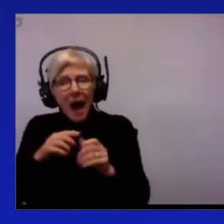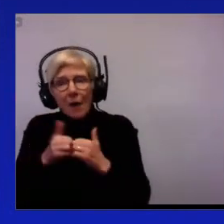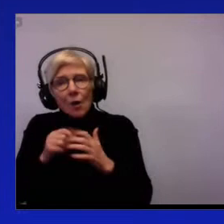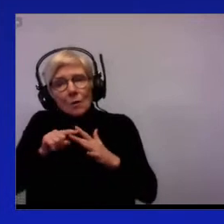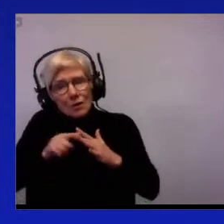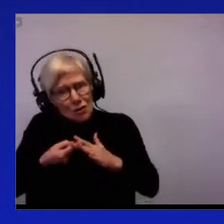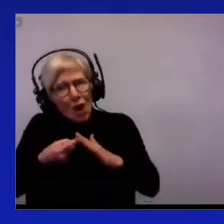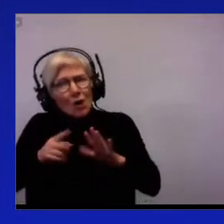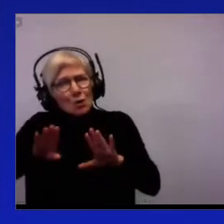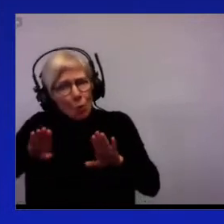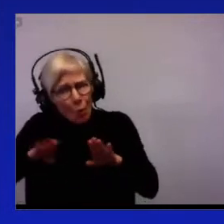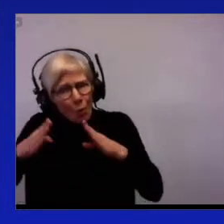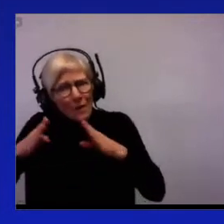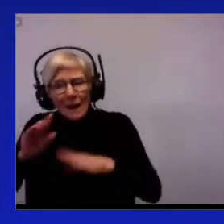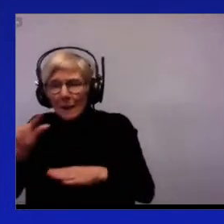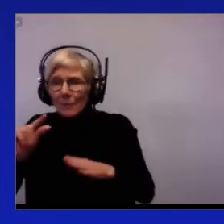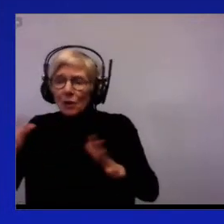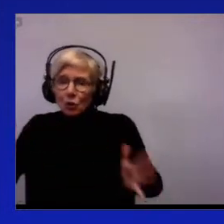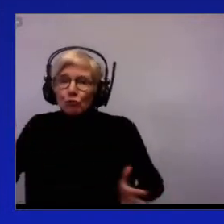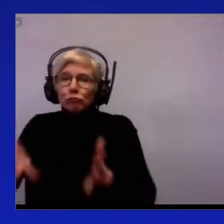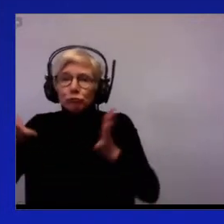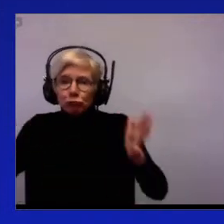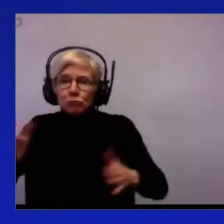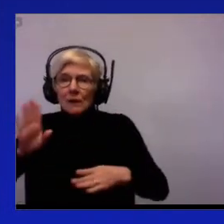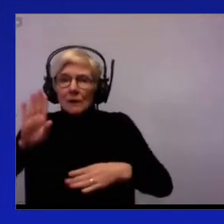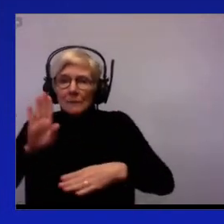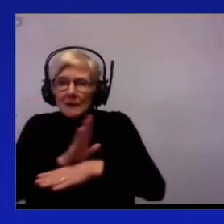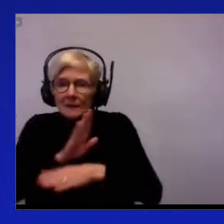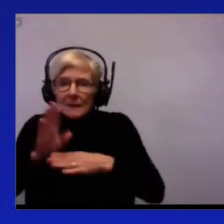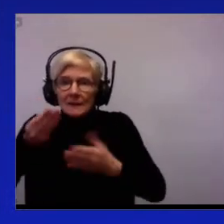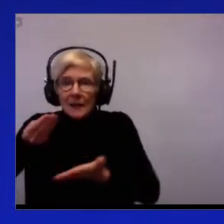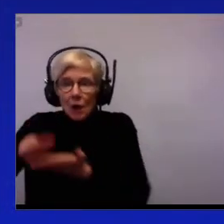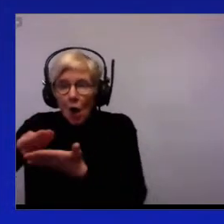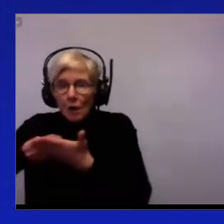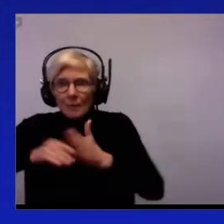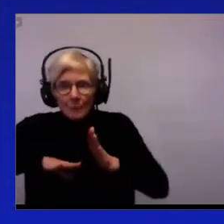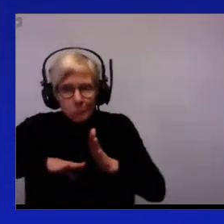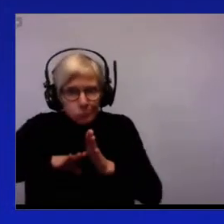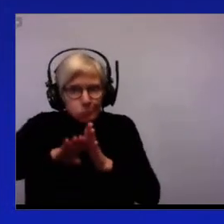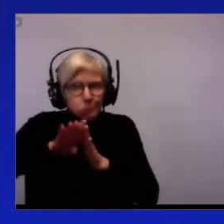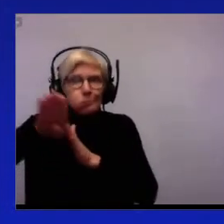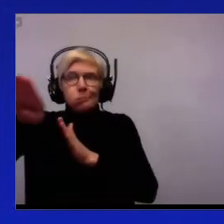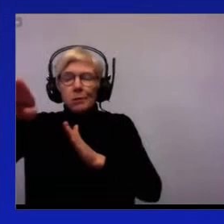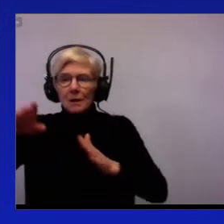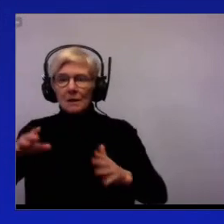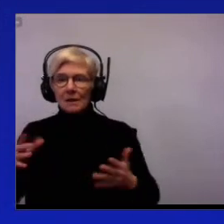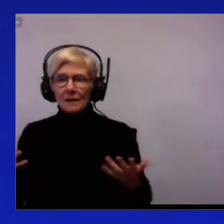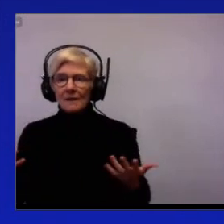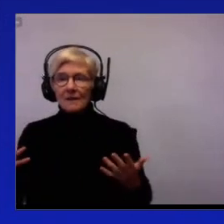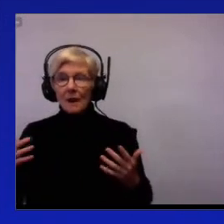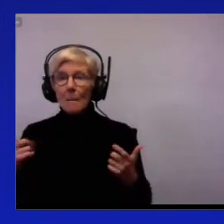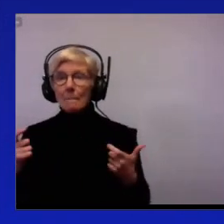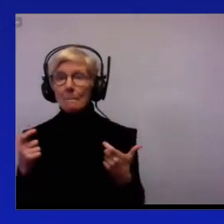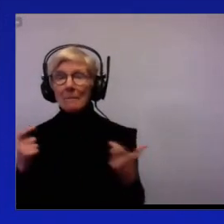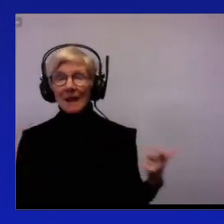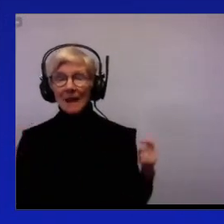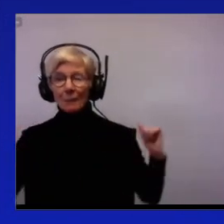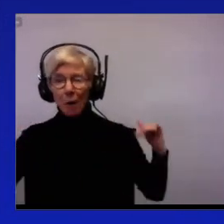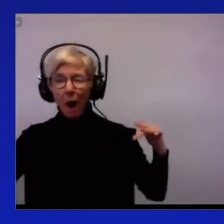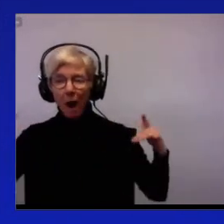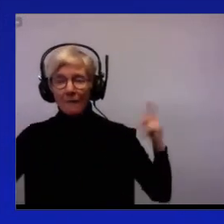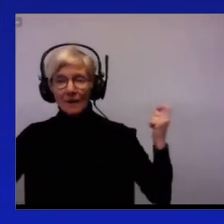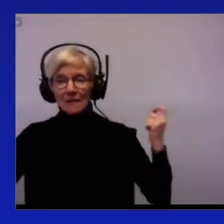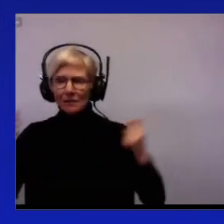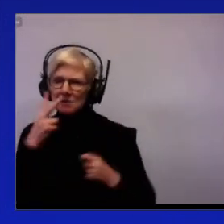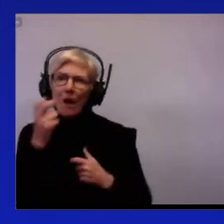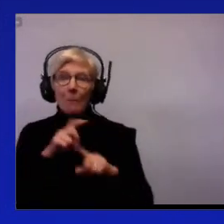happen to help stimulate the economy safely? We're probably not going to have large festivals, but have those